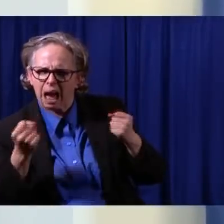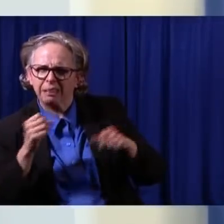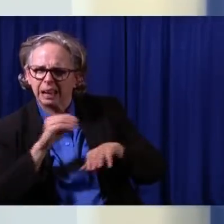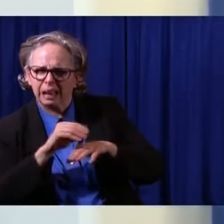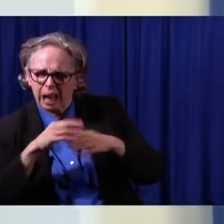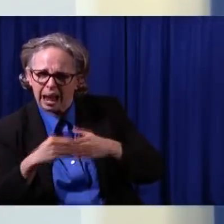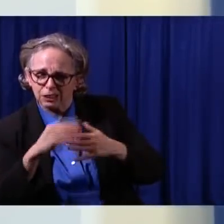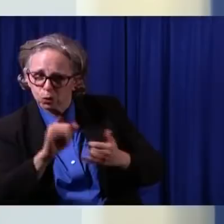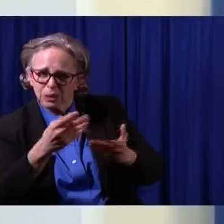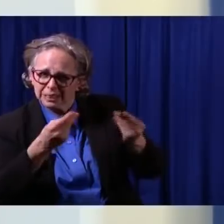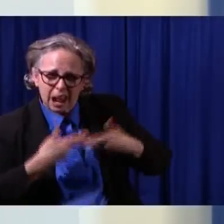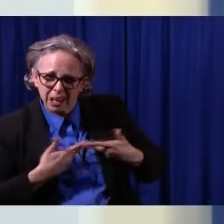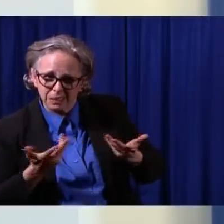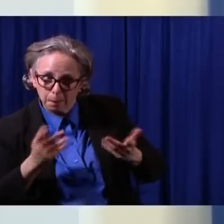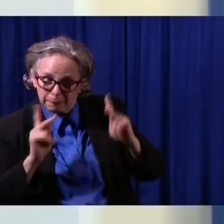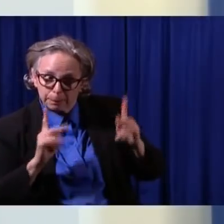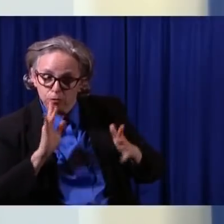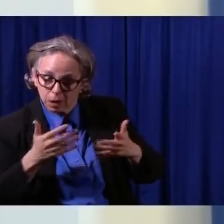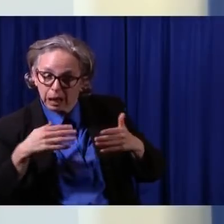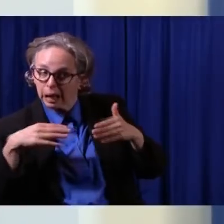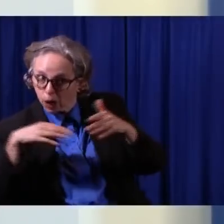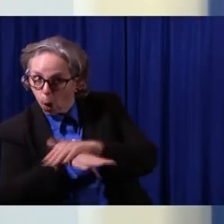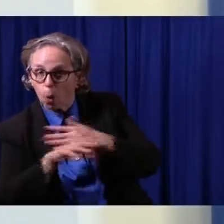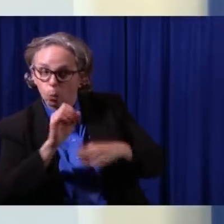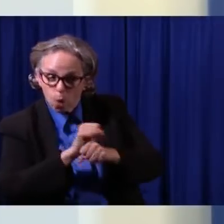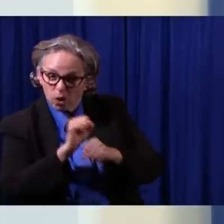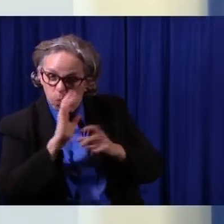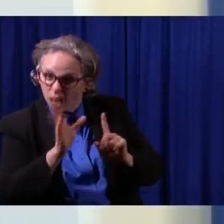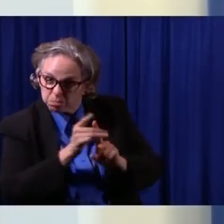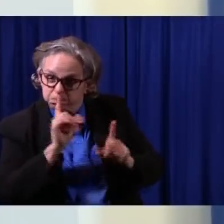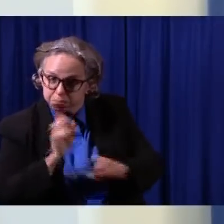getting sick at work right now?